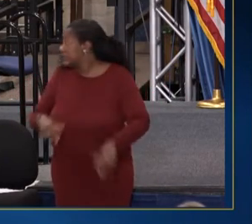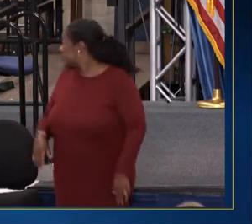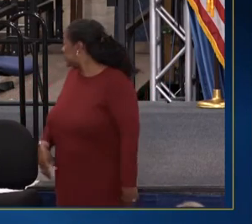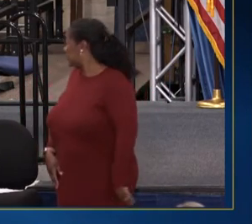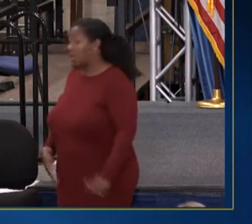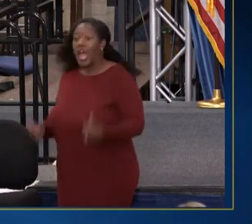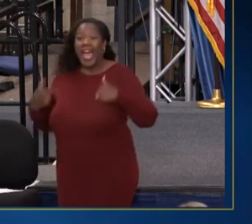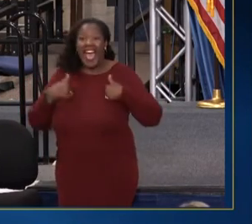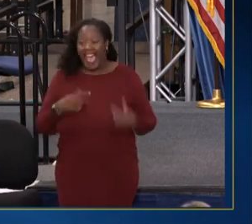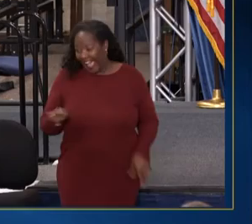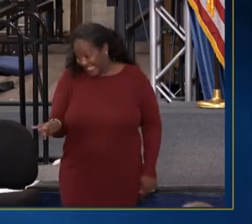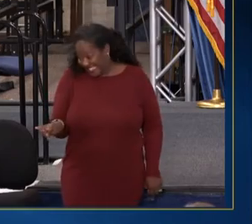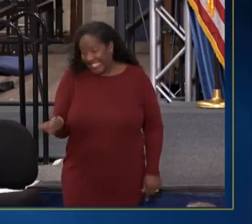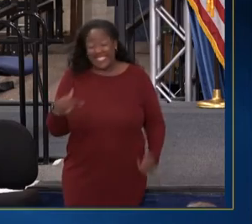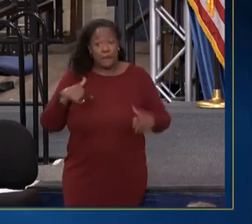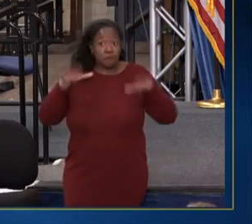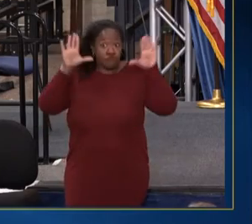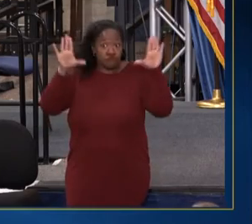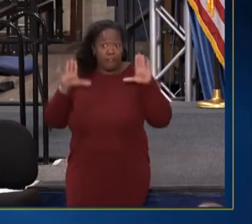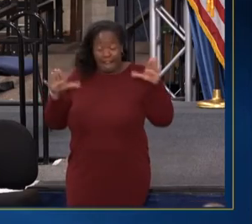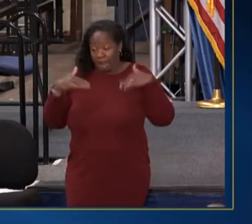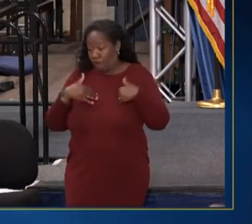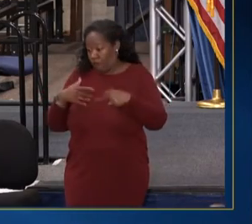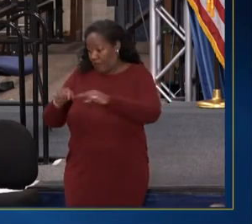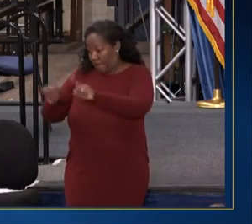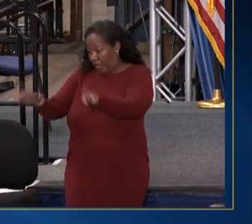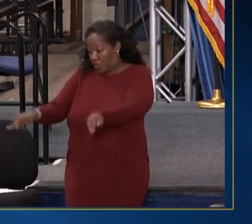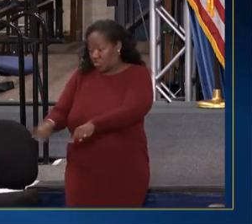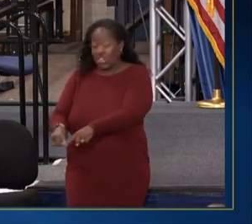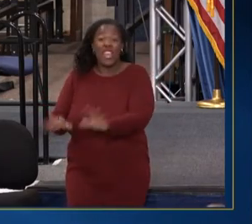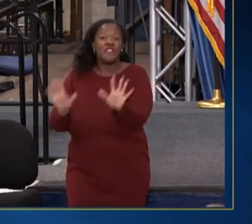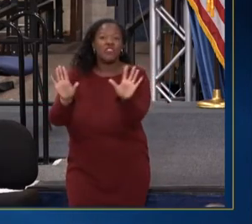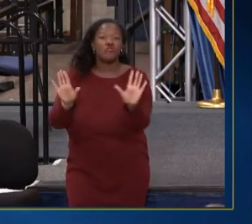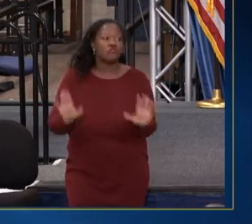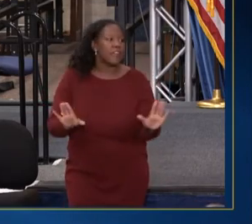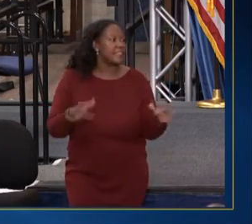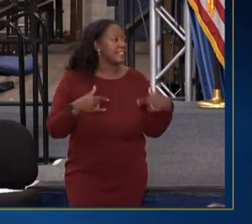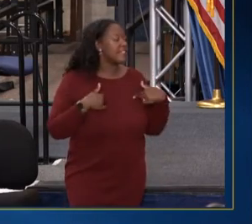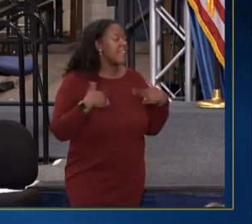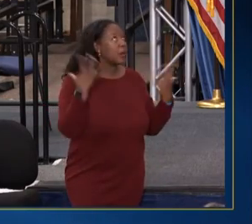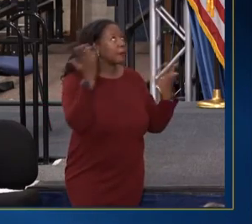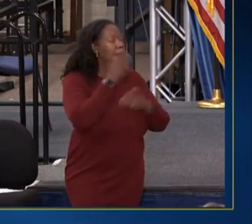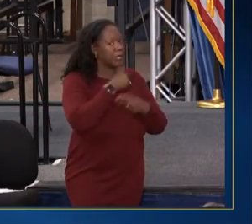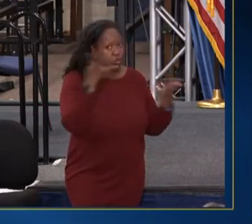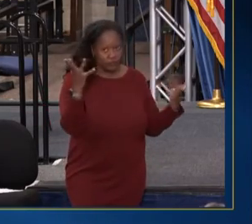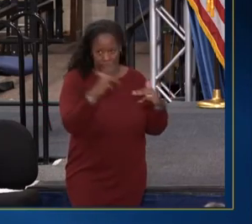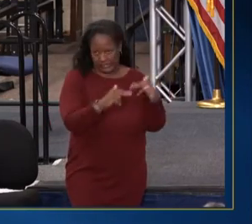I see them great. They're totally great. They're so lovely.